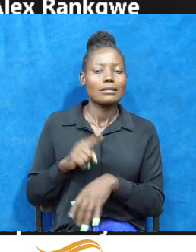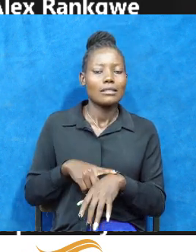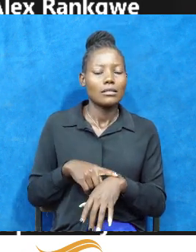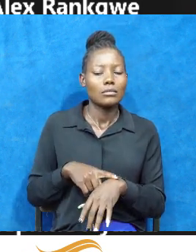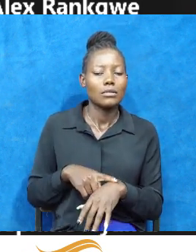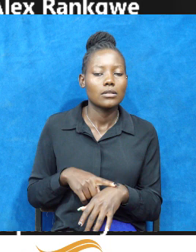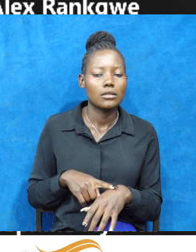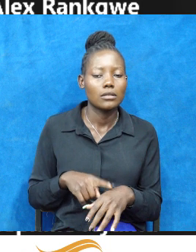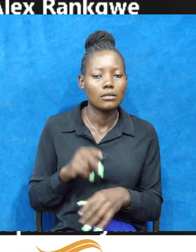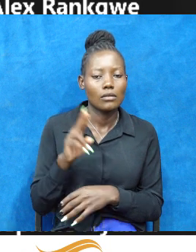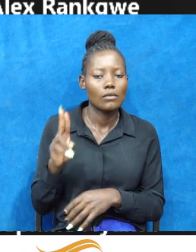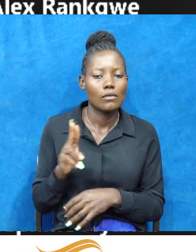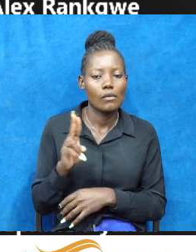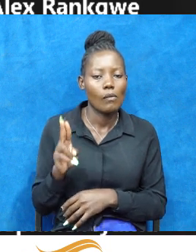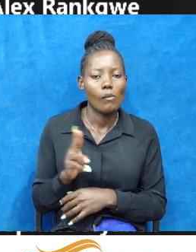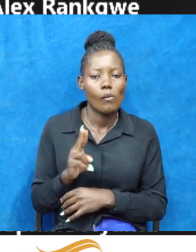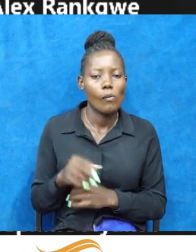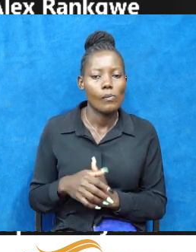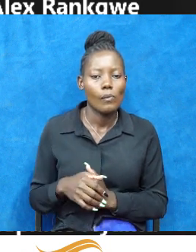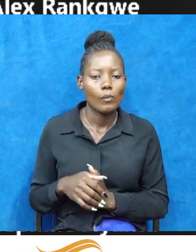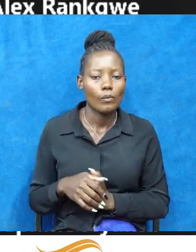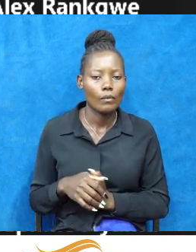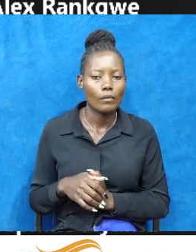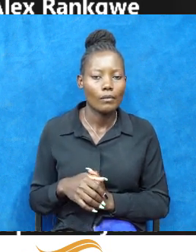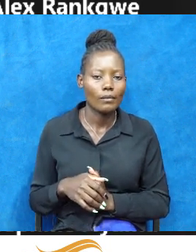But yeah, you've got to use